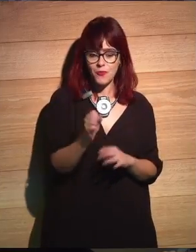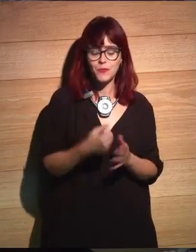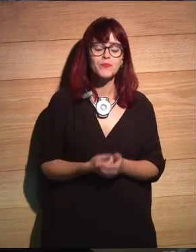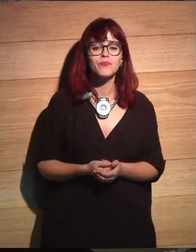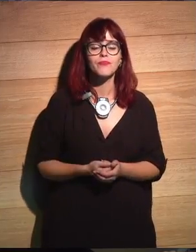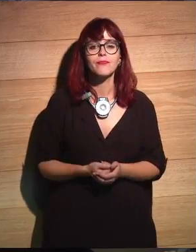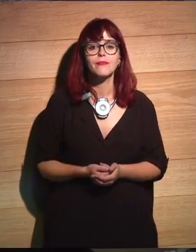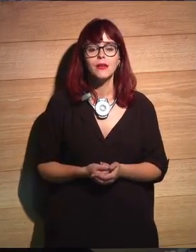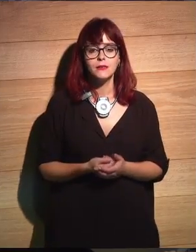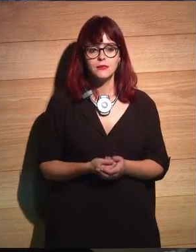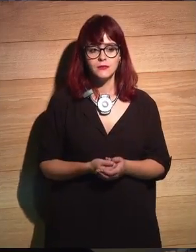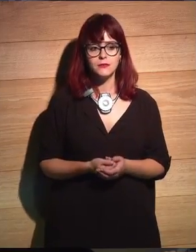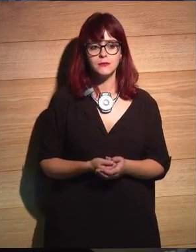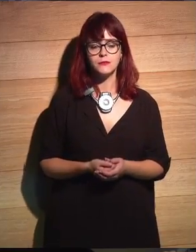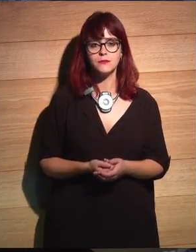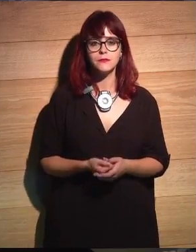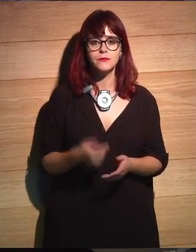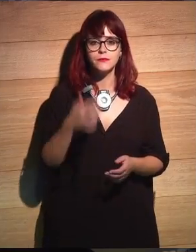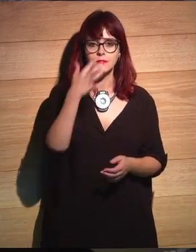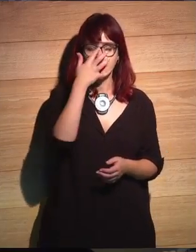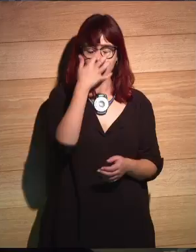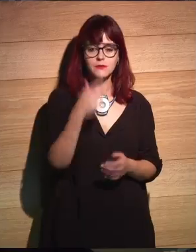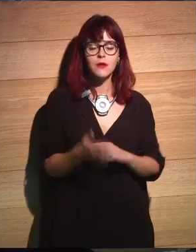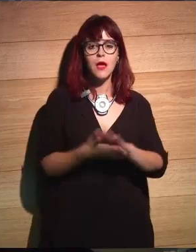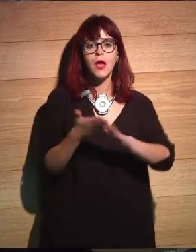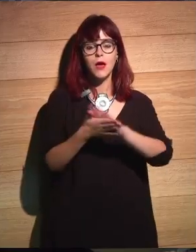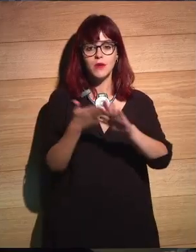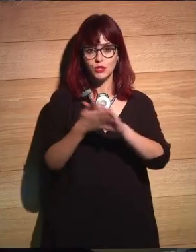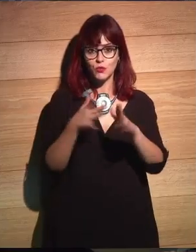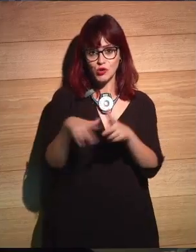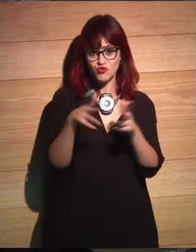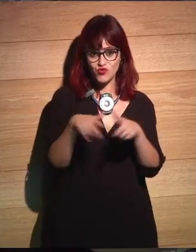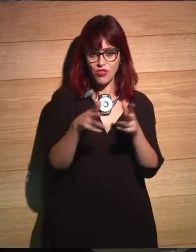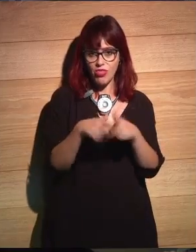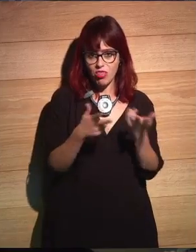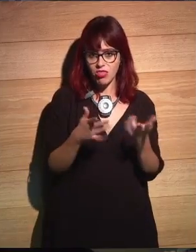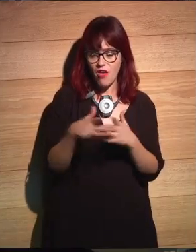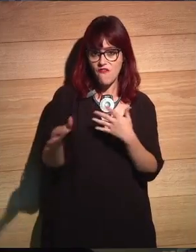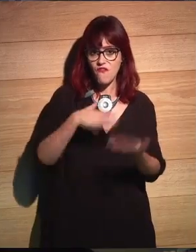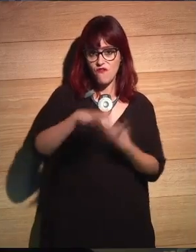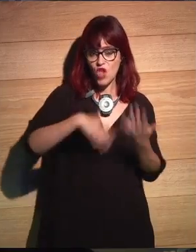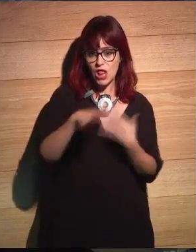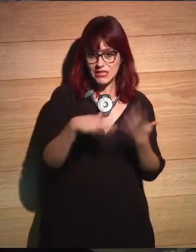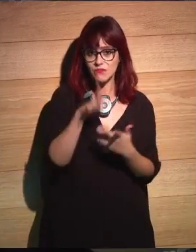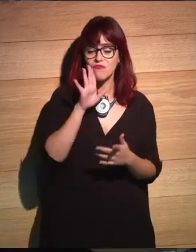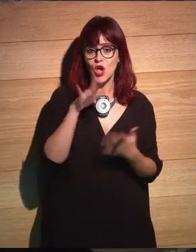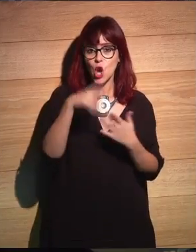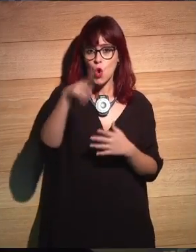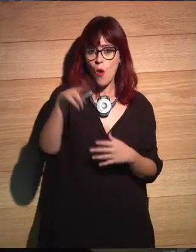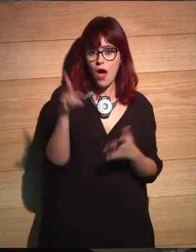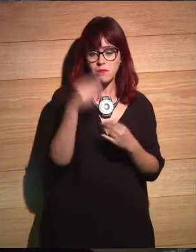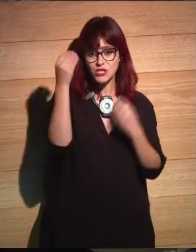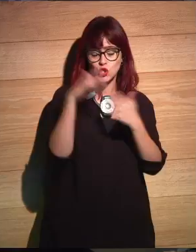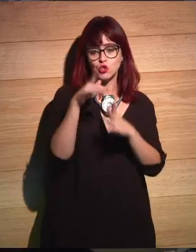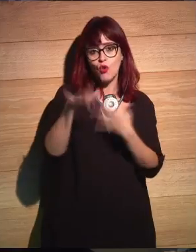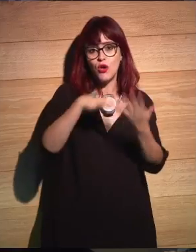about a violent society. Norway must be one of the least violent societies in the world, and so there's